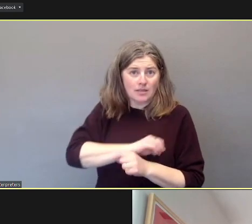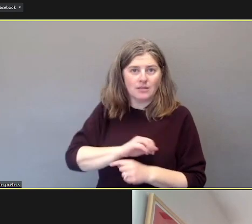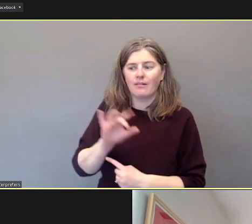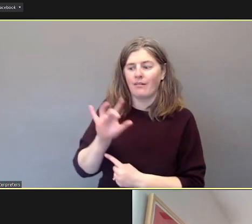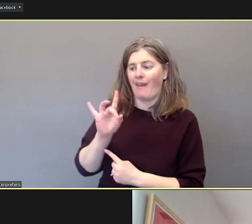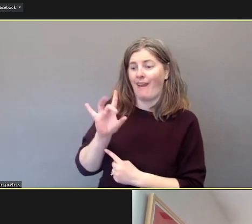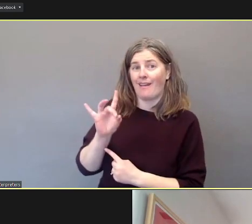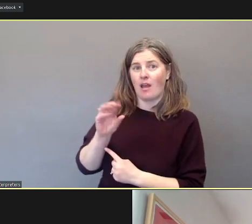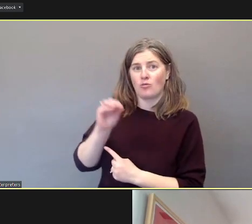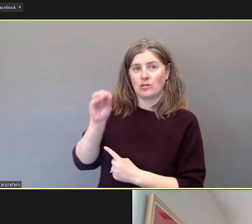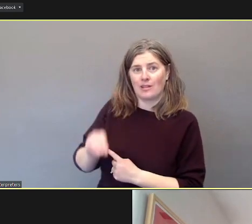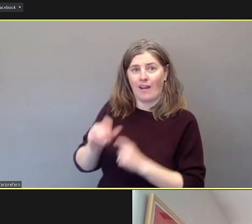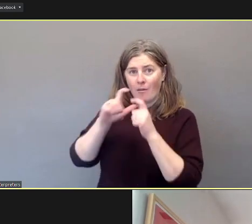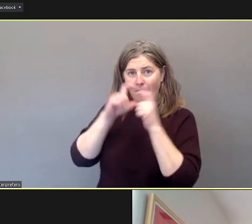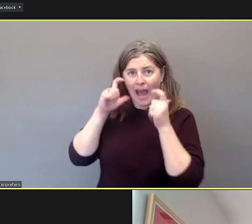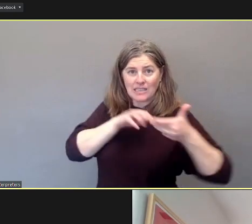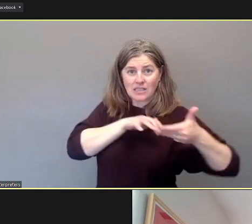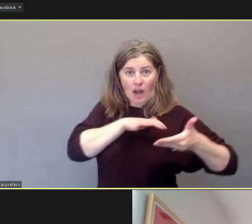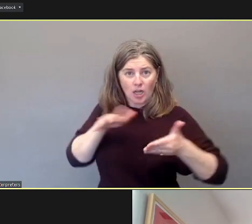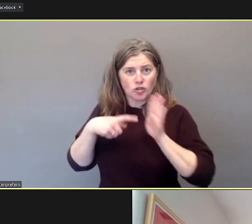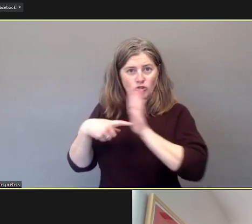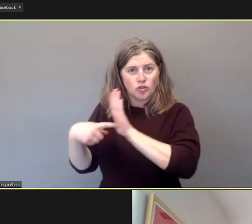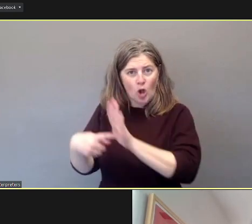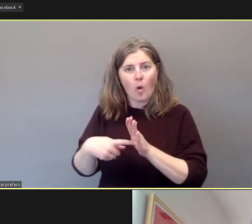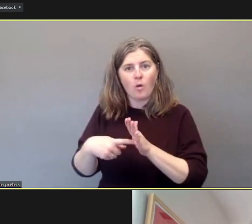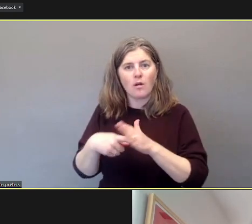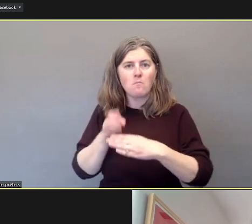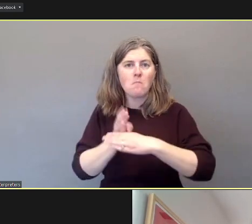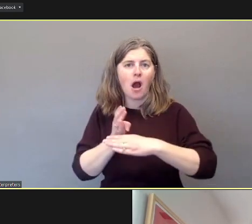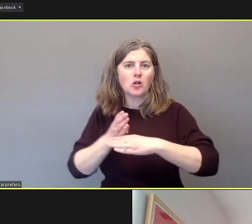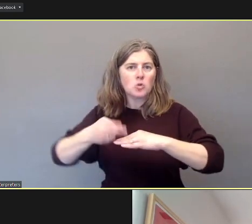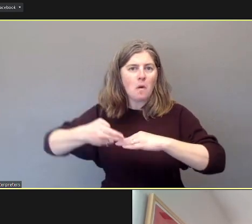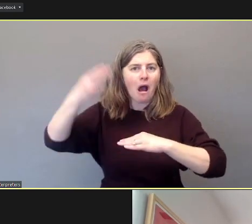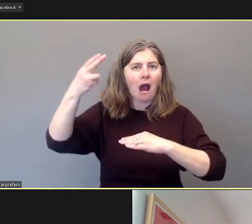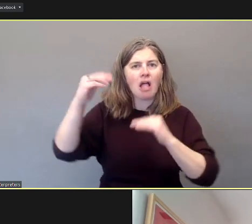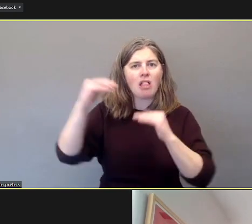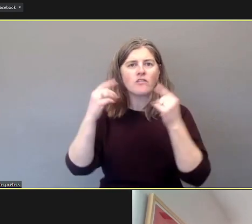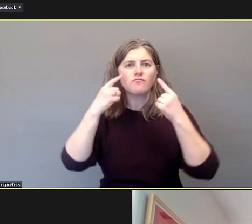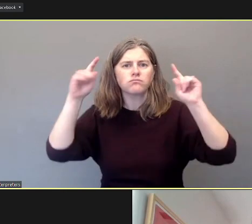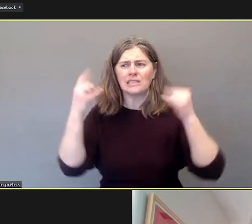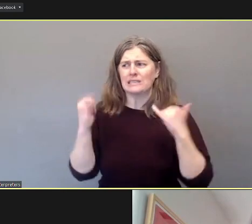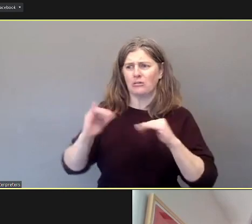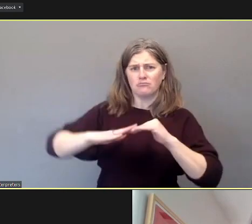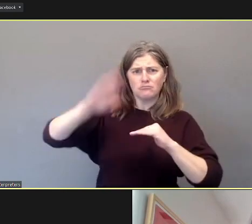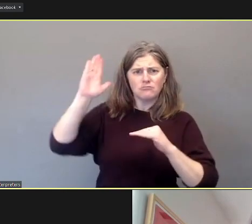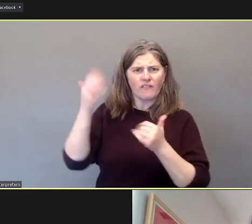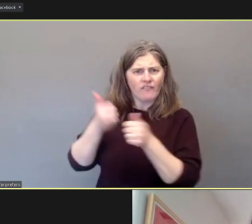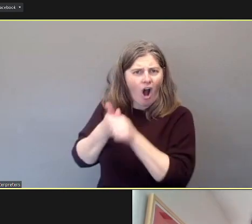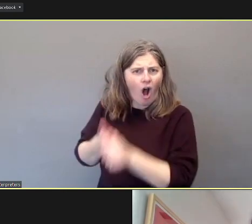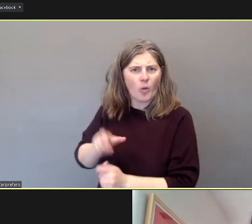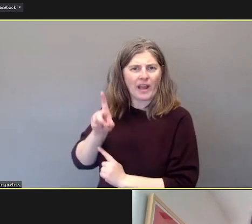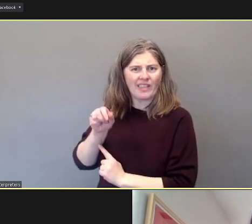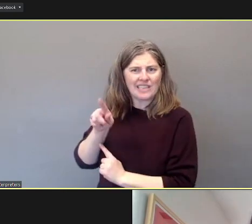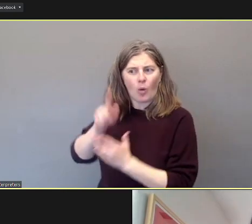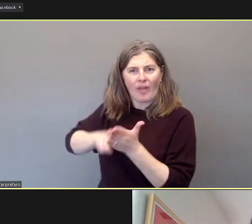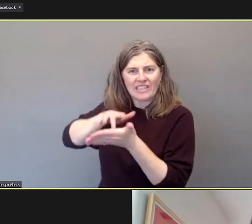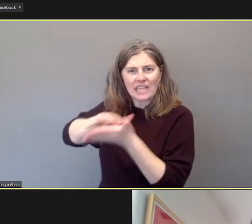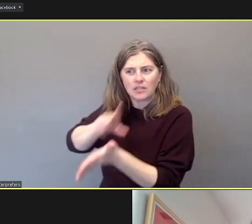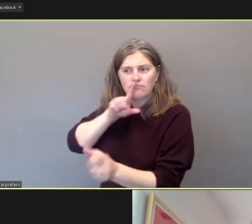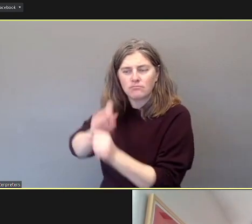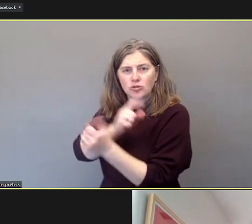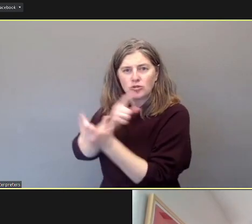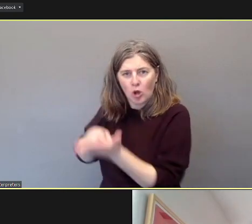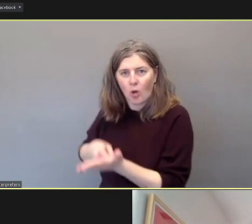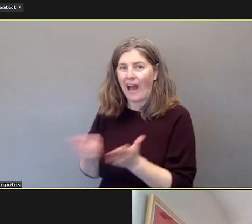of mask studies show moderate to high levels of effectiveness. So we still are going with the data on that. And again, we use